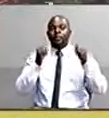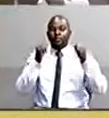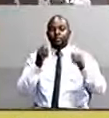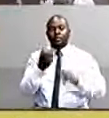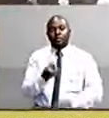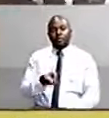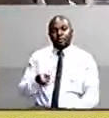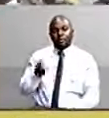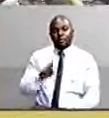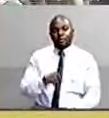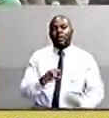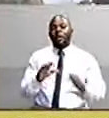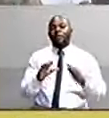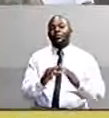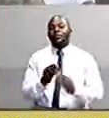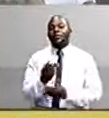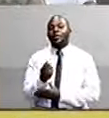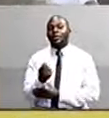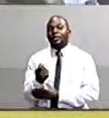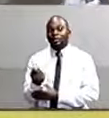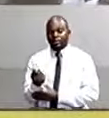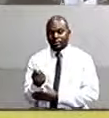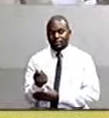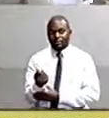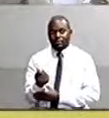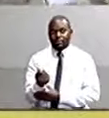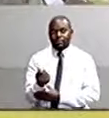increase household income.